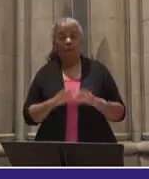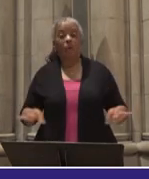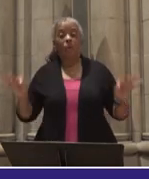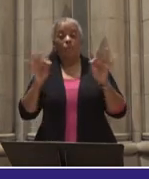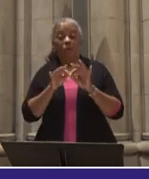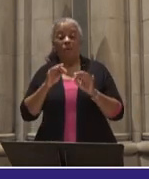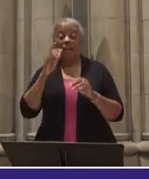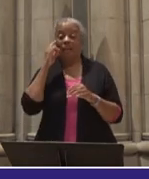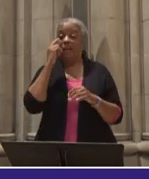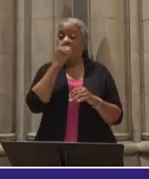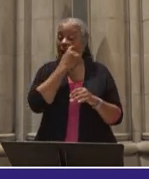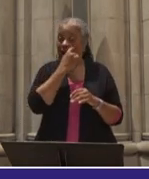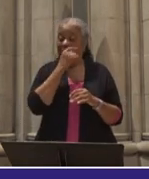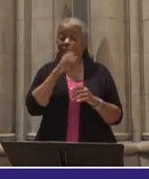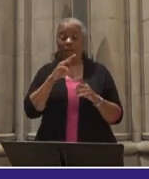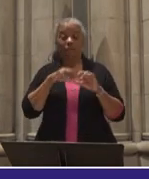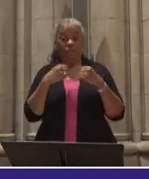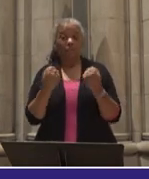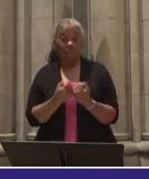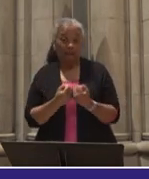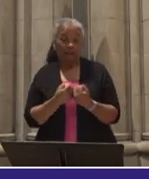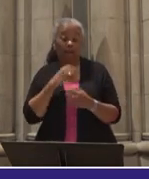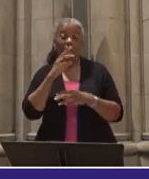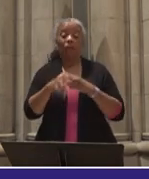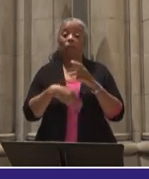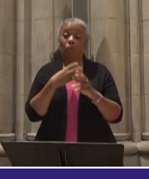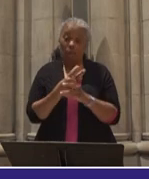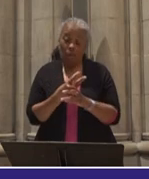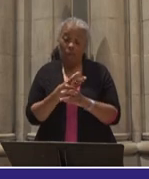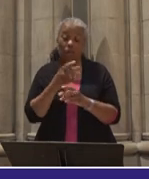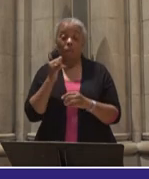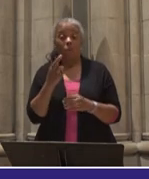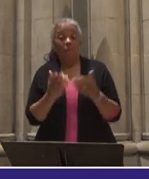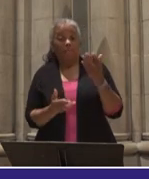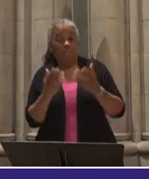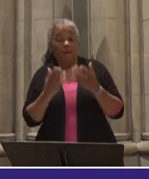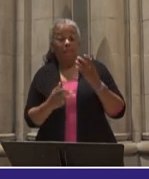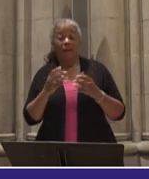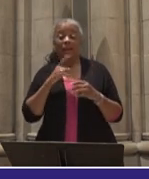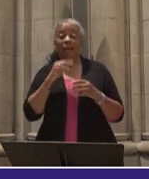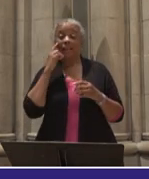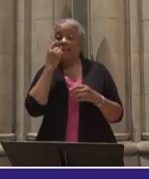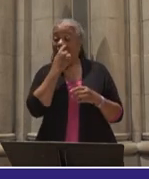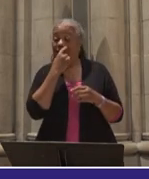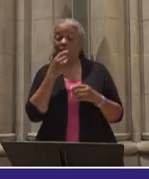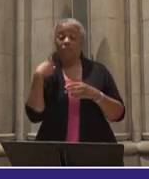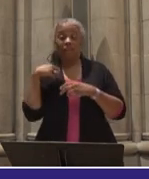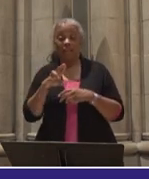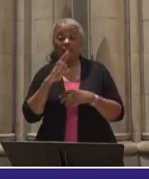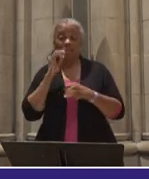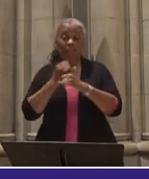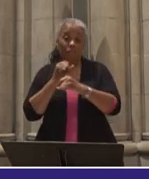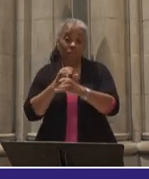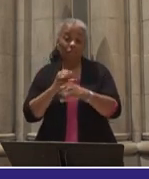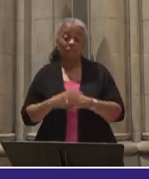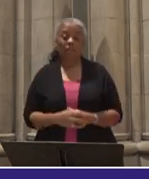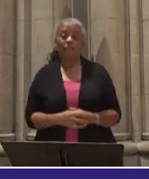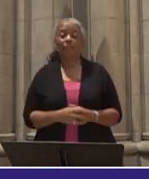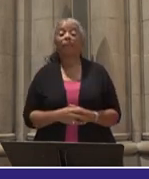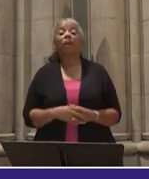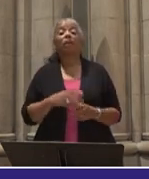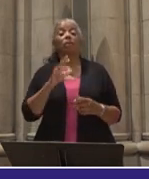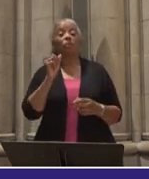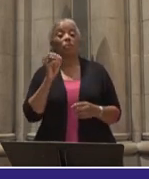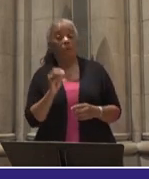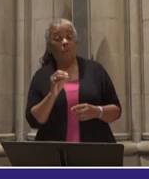in the eyes, perhaps, of society, the world, or even in the eyes of religious institutions. Hence, the rich